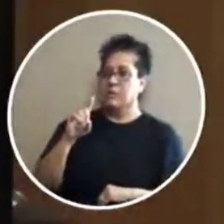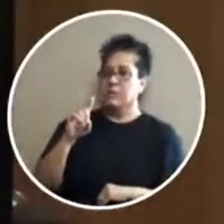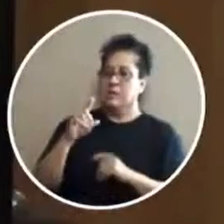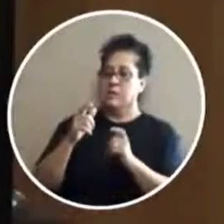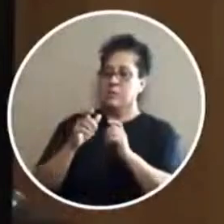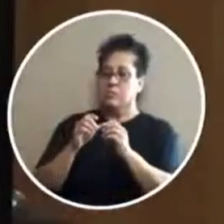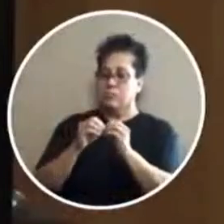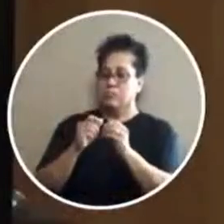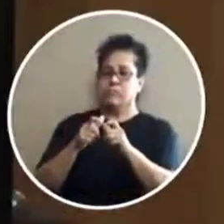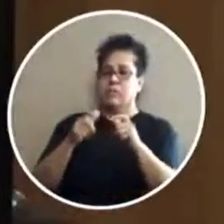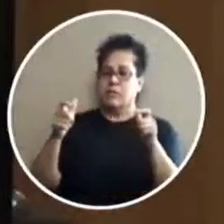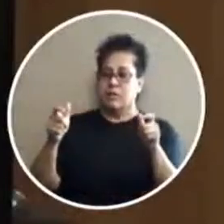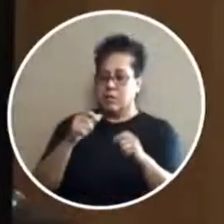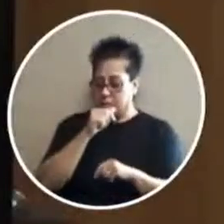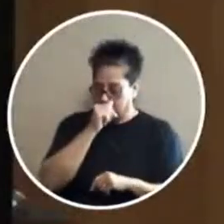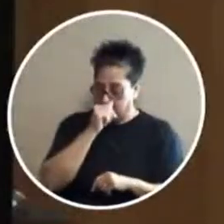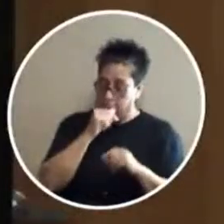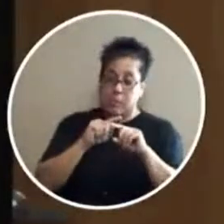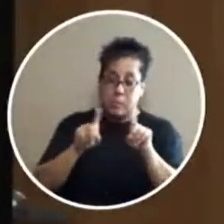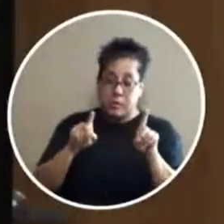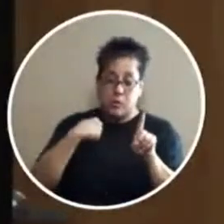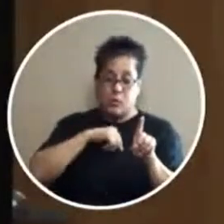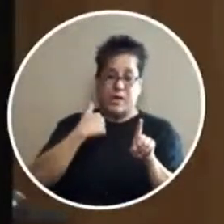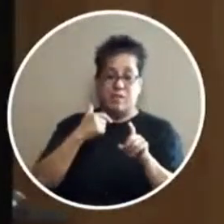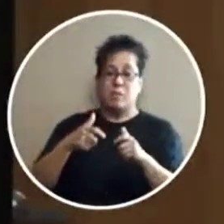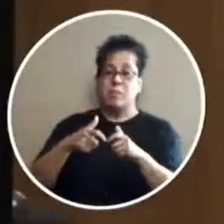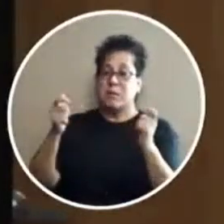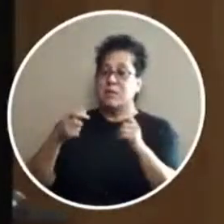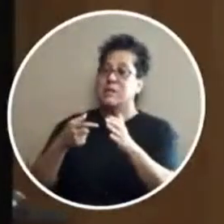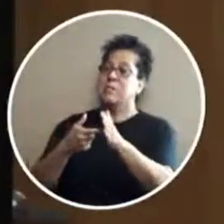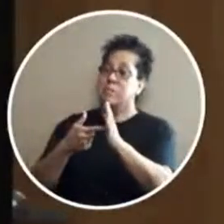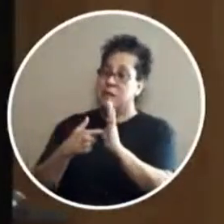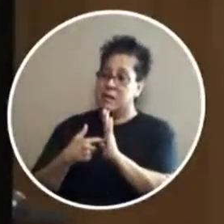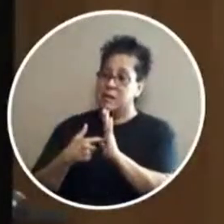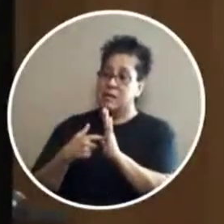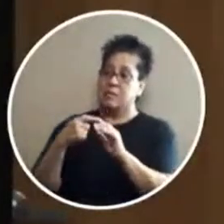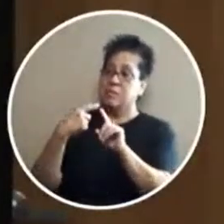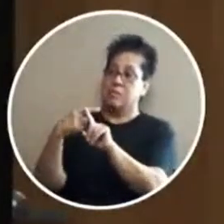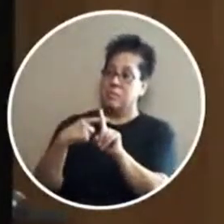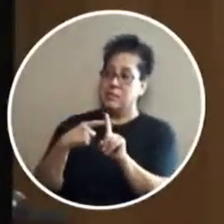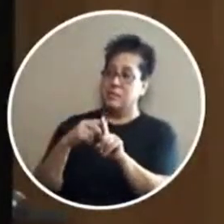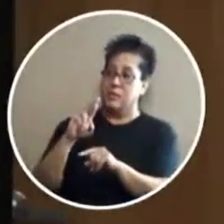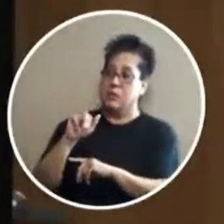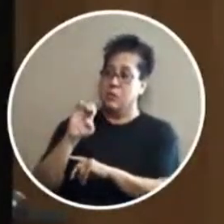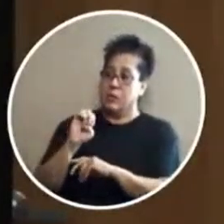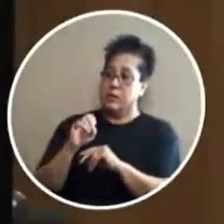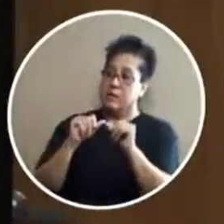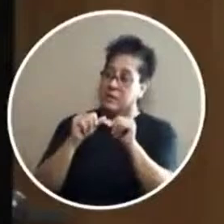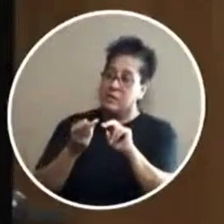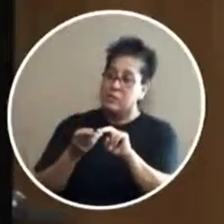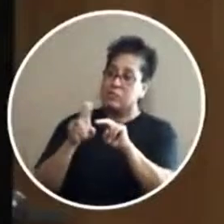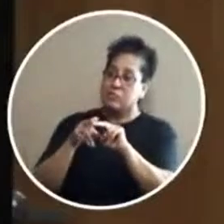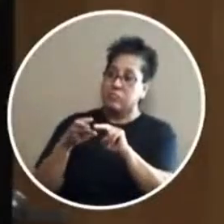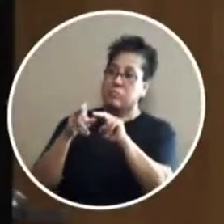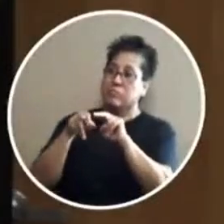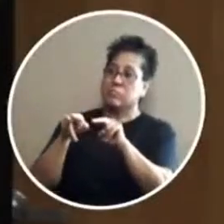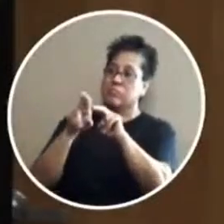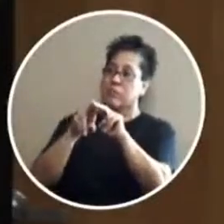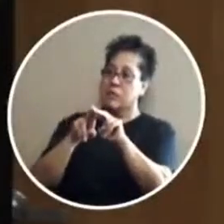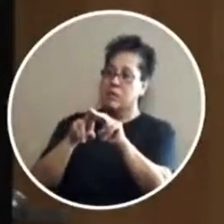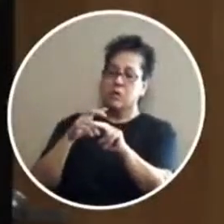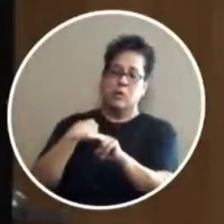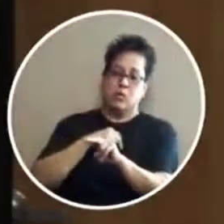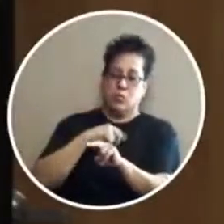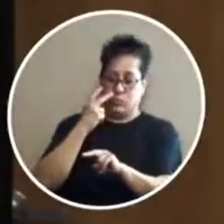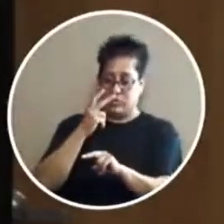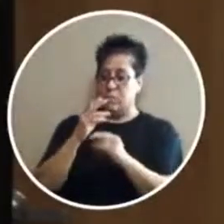bigger. But on the contrary, we're having a bigger demand, but the positivity rate continues to climb up. So that means that we're finding even